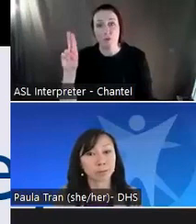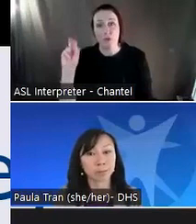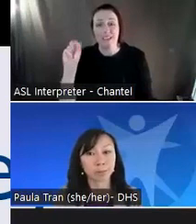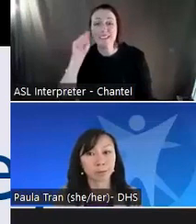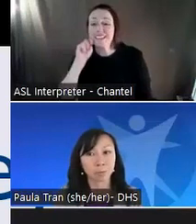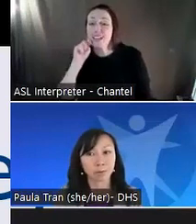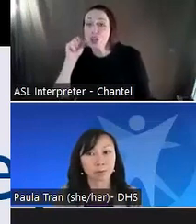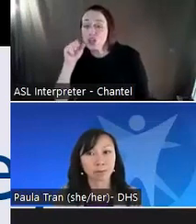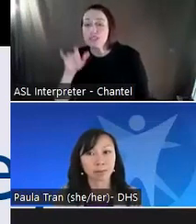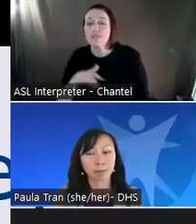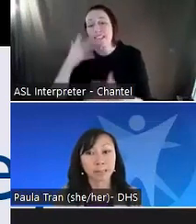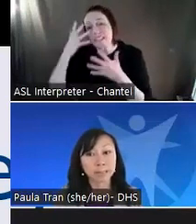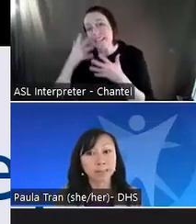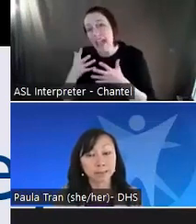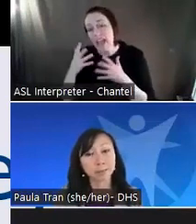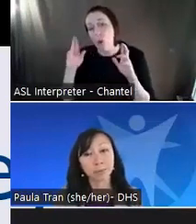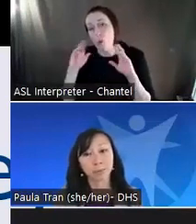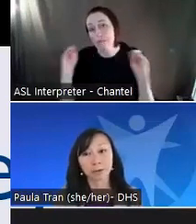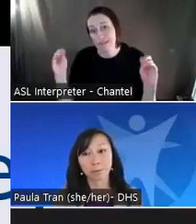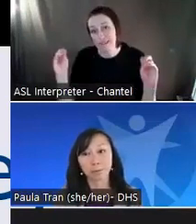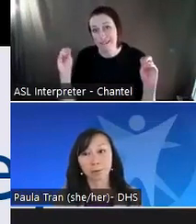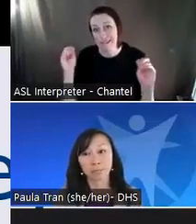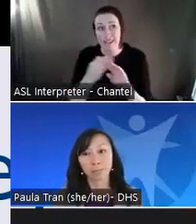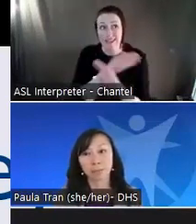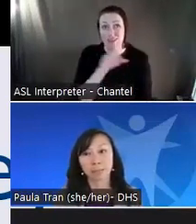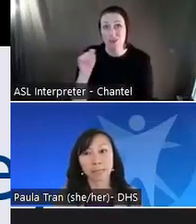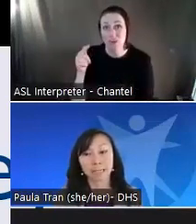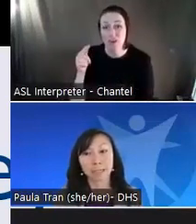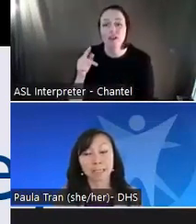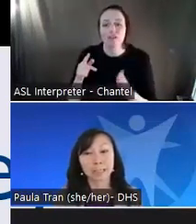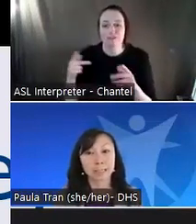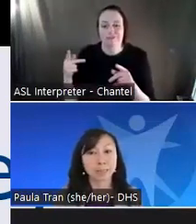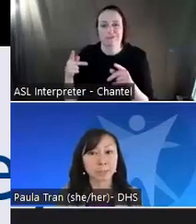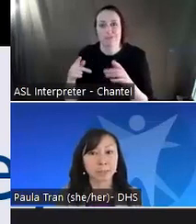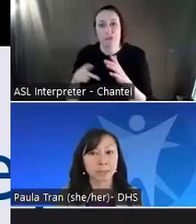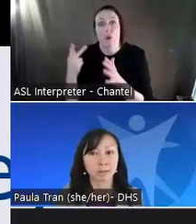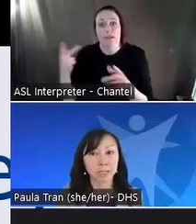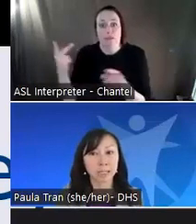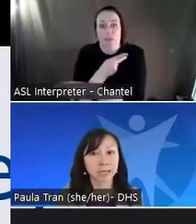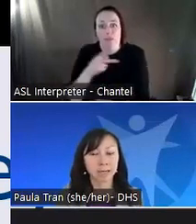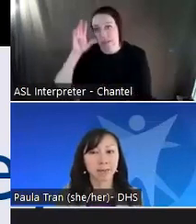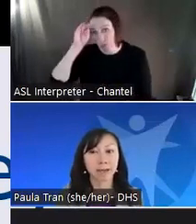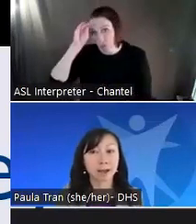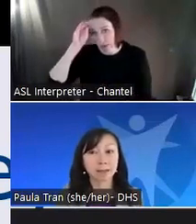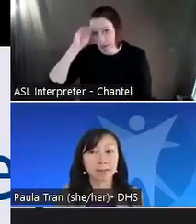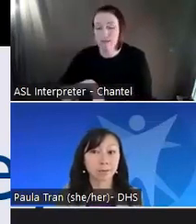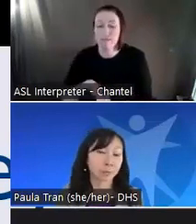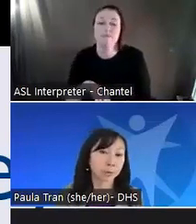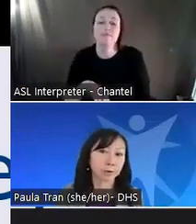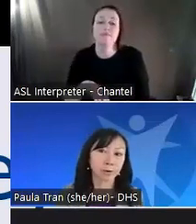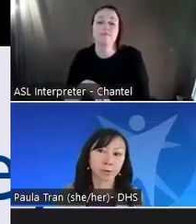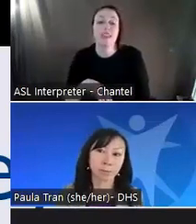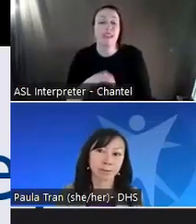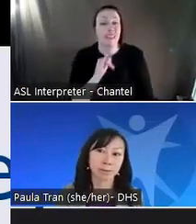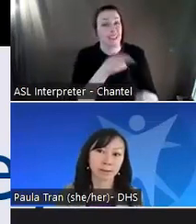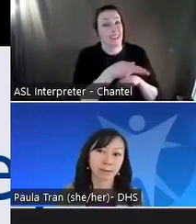hopeless in 2021. This is double the rate of boys and represents a nearly 60% increase and the highest level